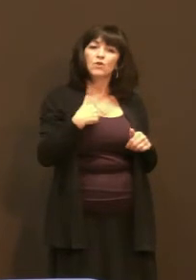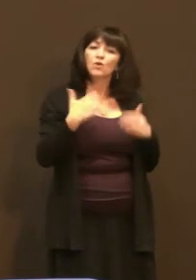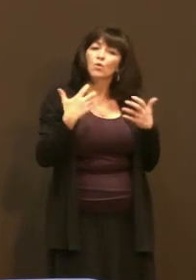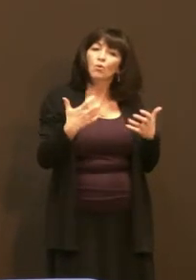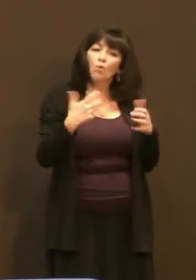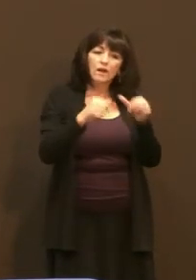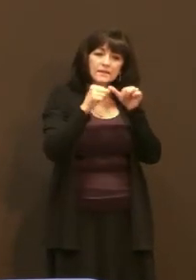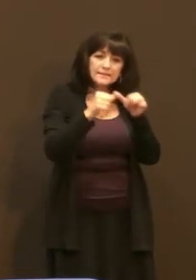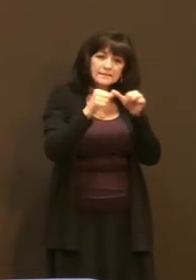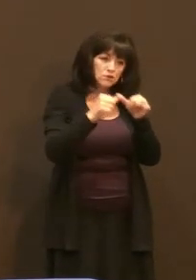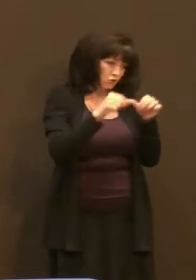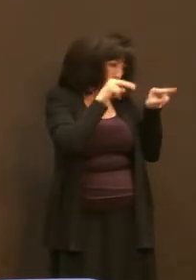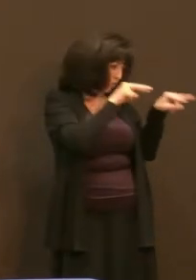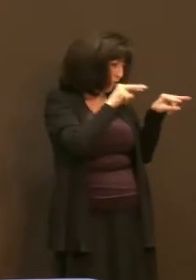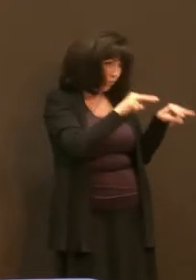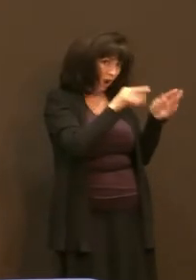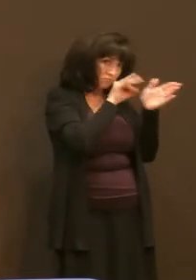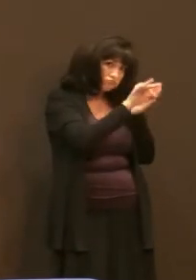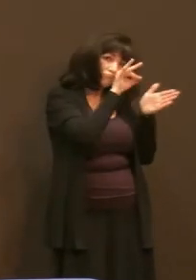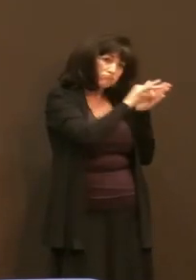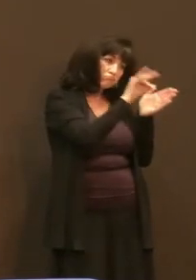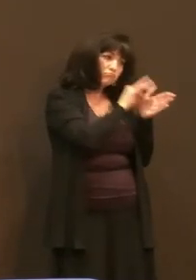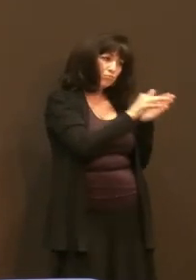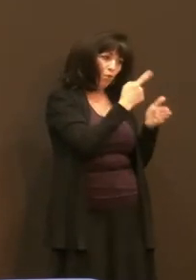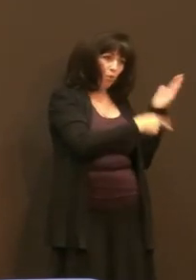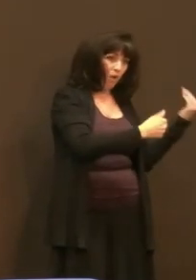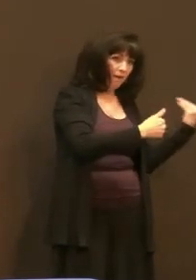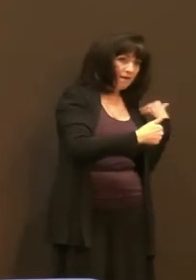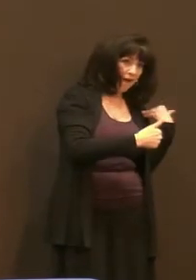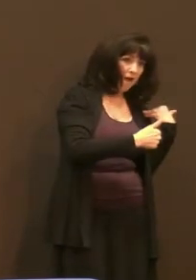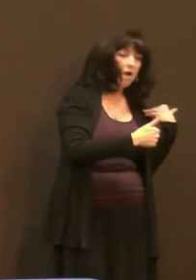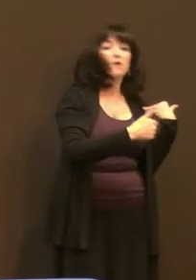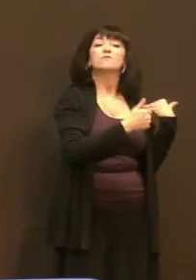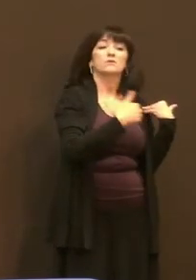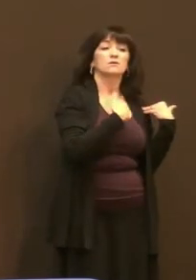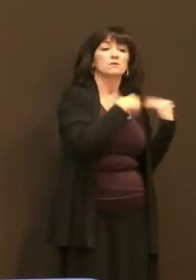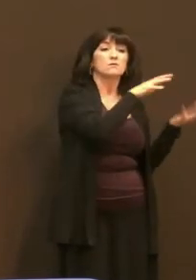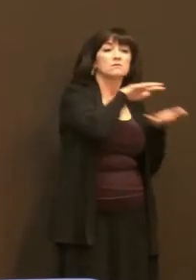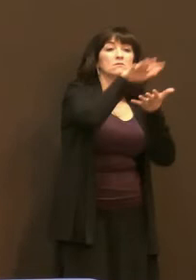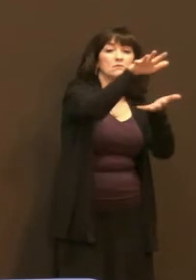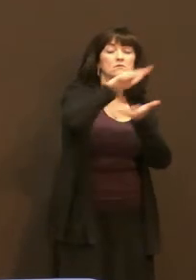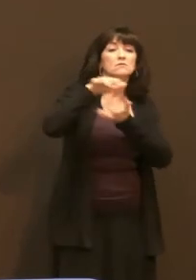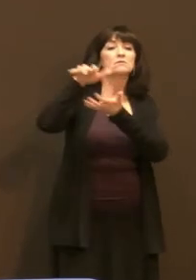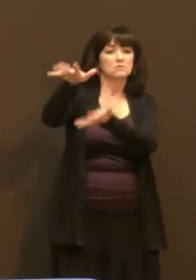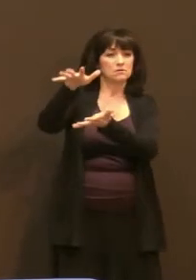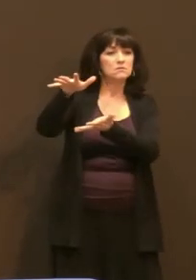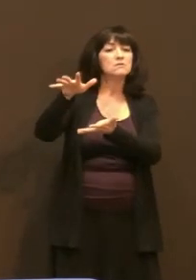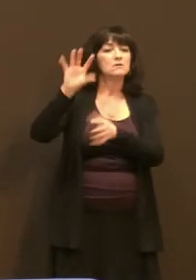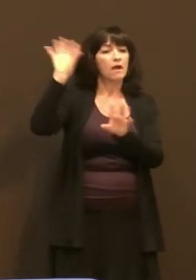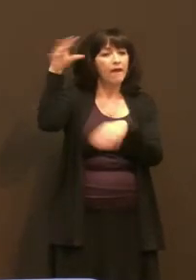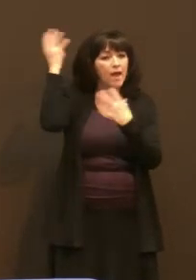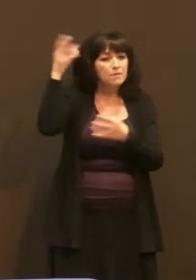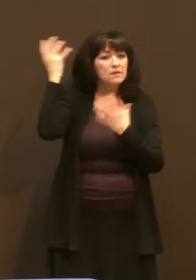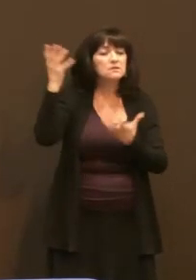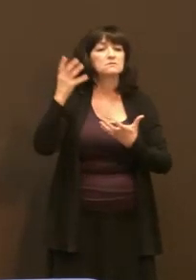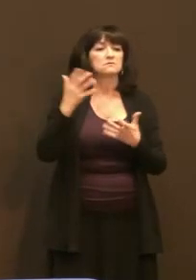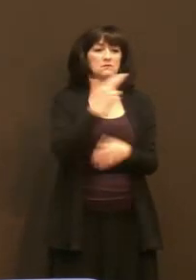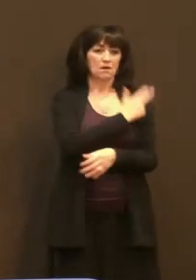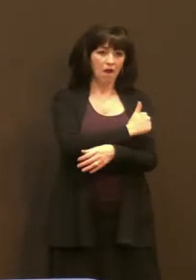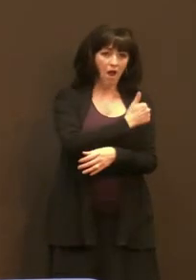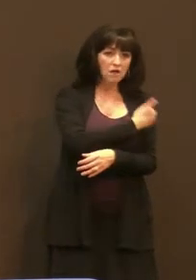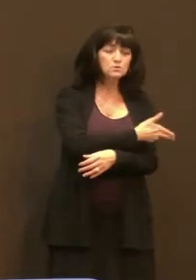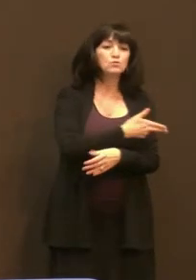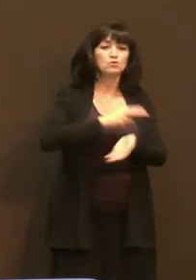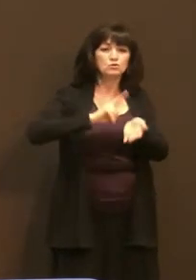keep track of it, know what we have. We've distributed a large amount of PPE to the first responders, to the hospitals, as well as